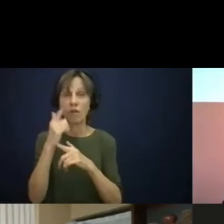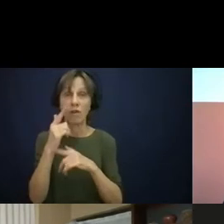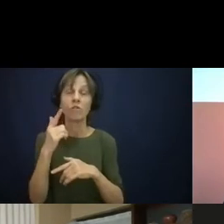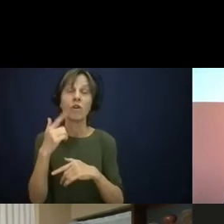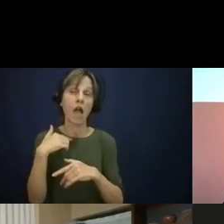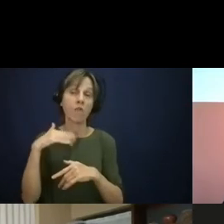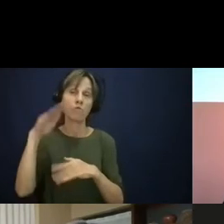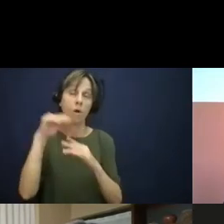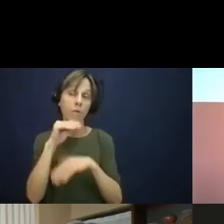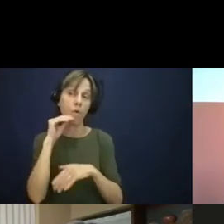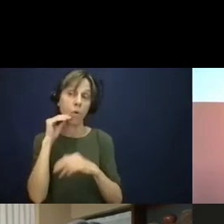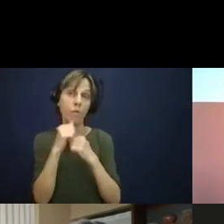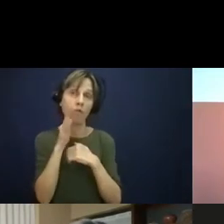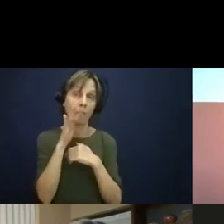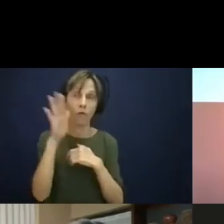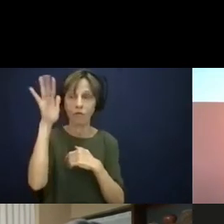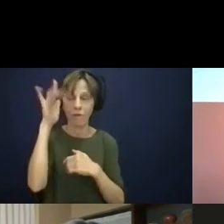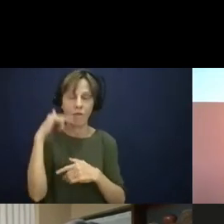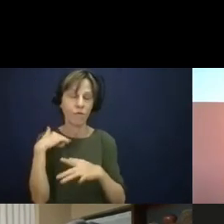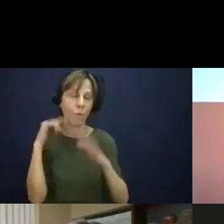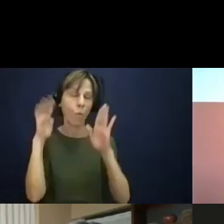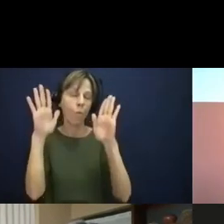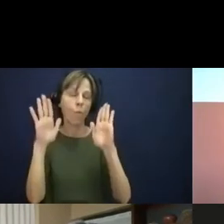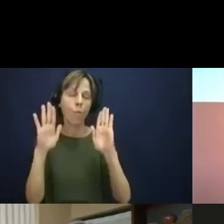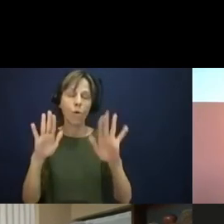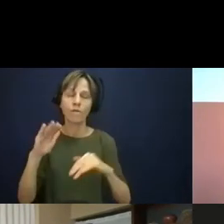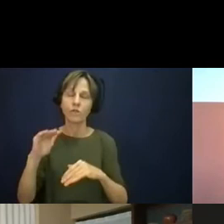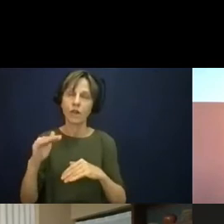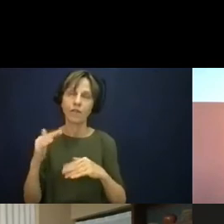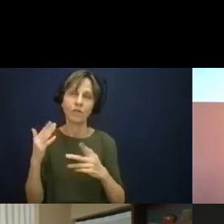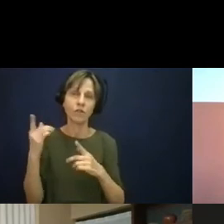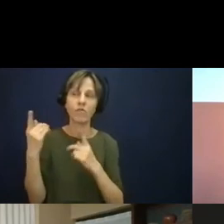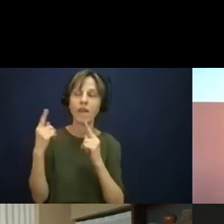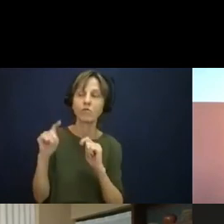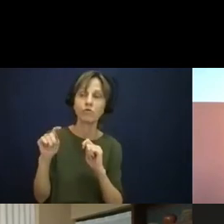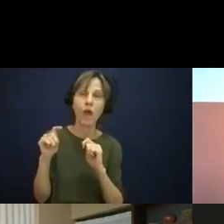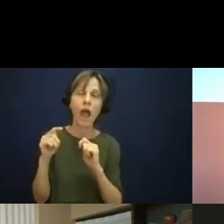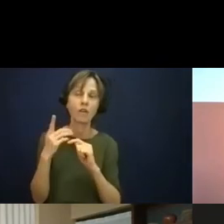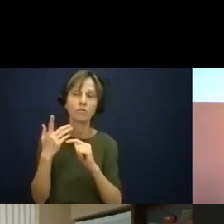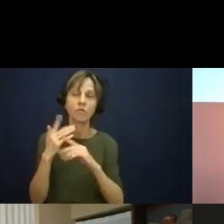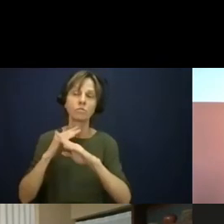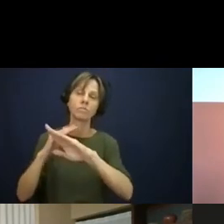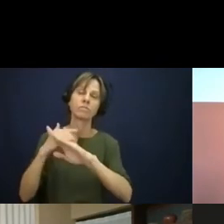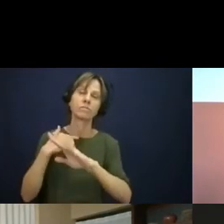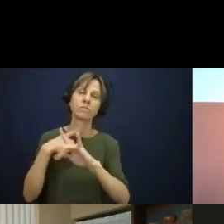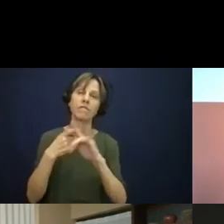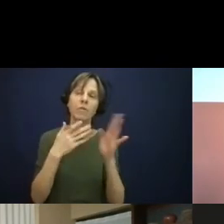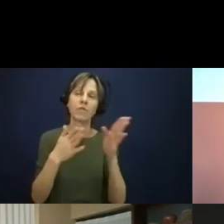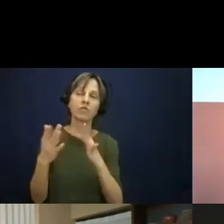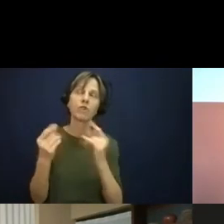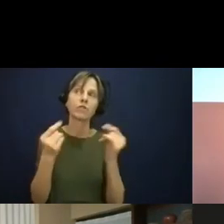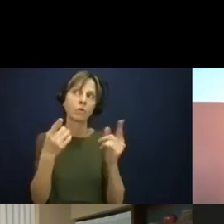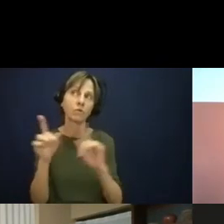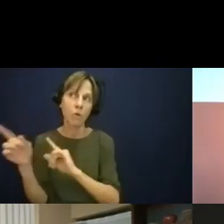father. I had a wonderful childhood, and they tried to shelter me from the streets and what's going on around the corner.